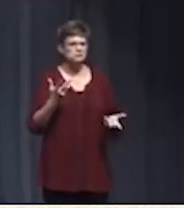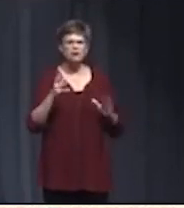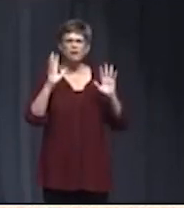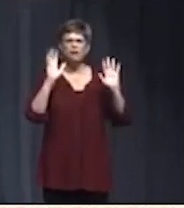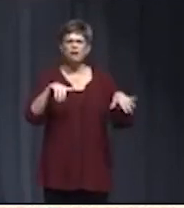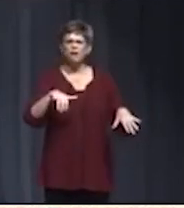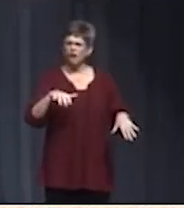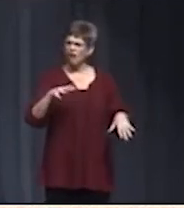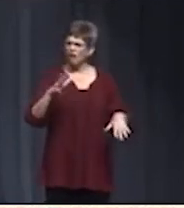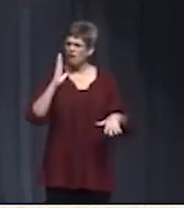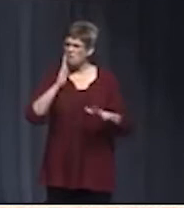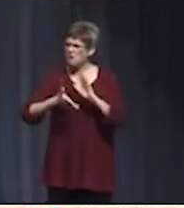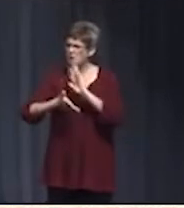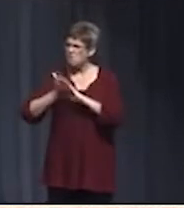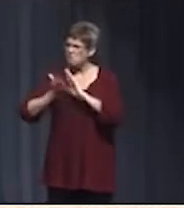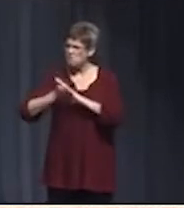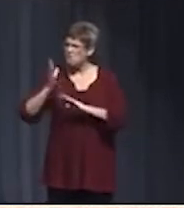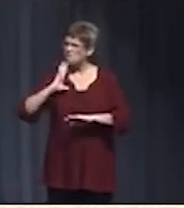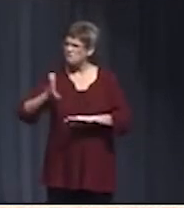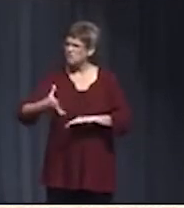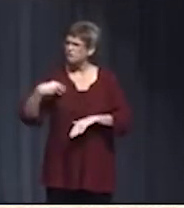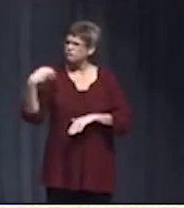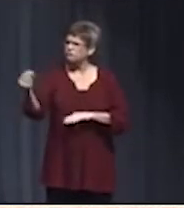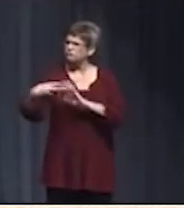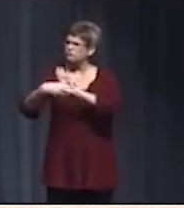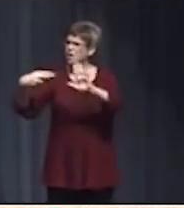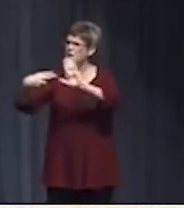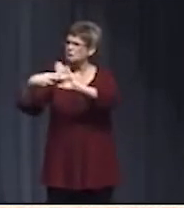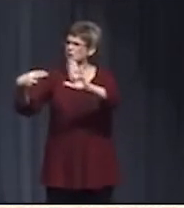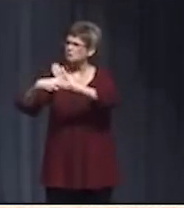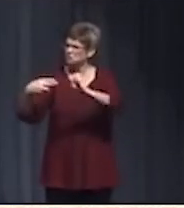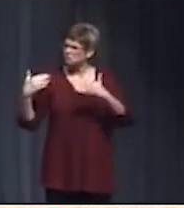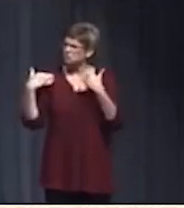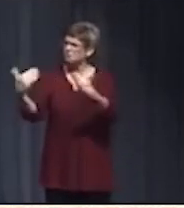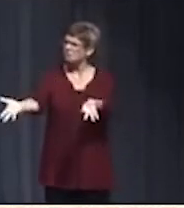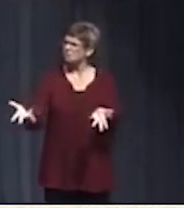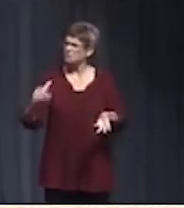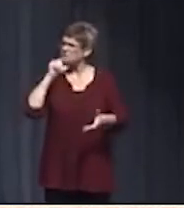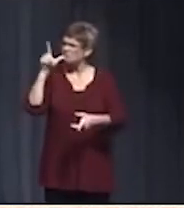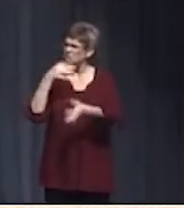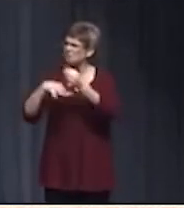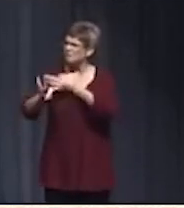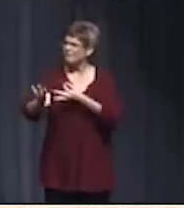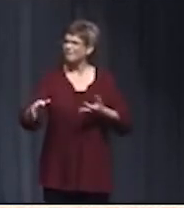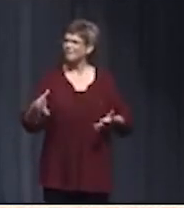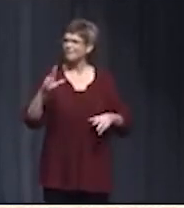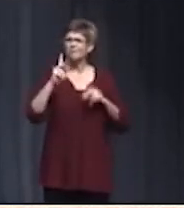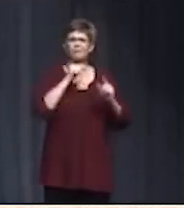work perfectly fine for 25 years. And there was no reason for them to have to do anything different.